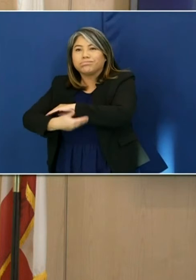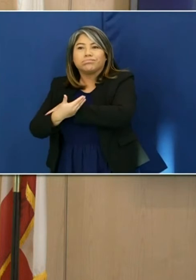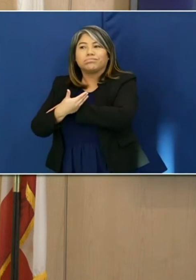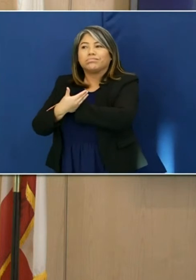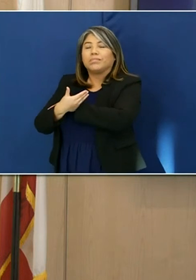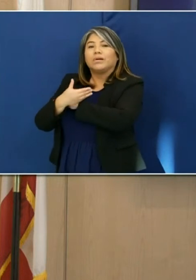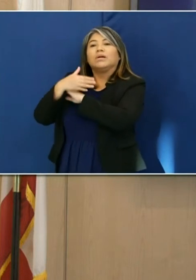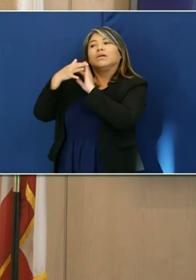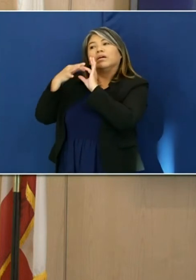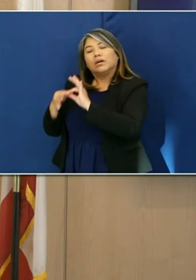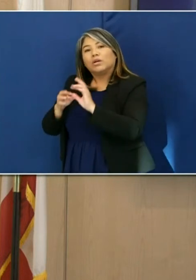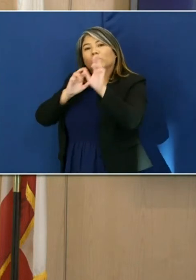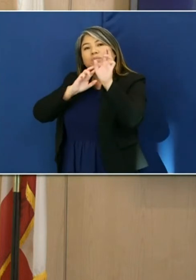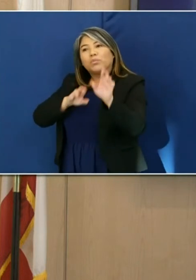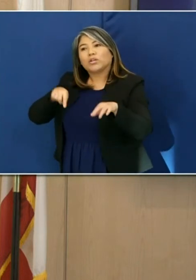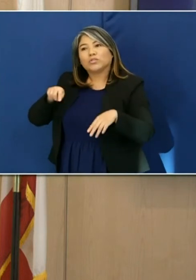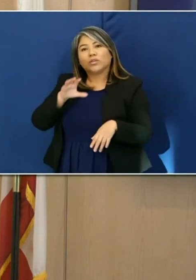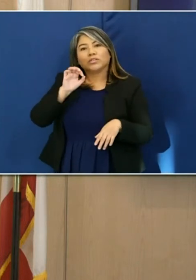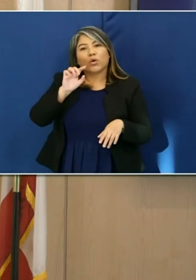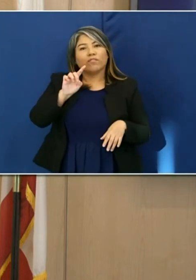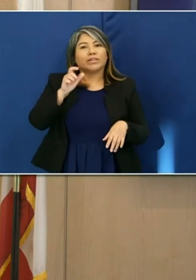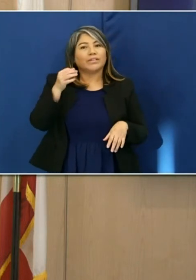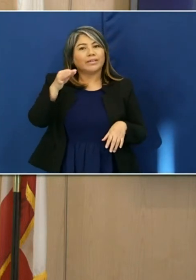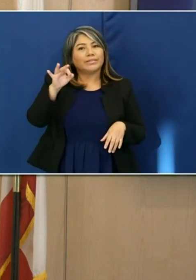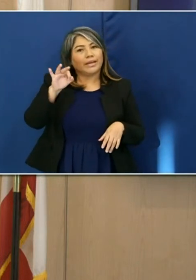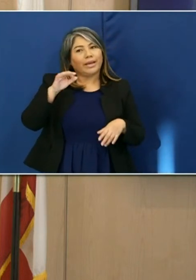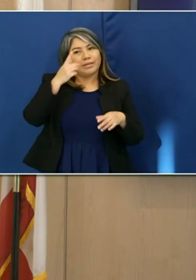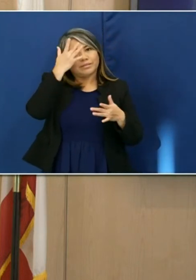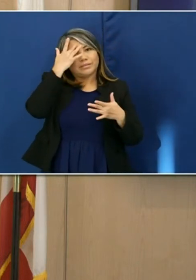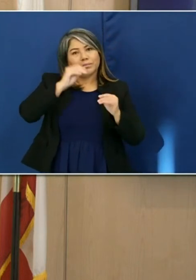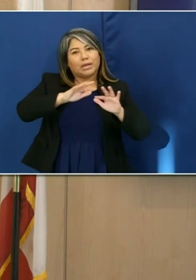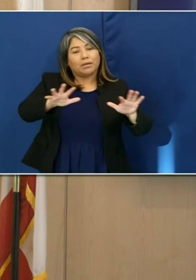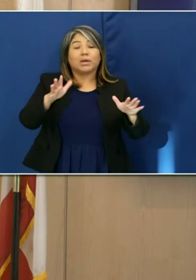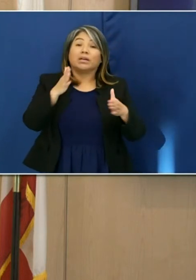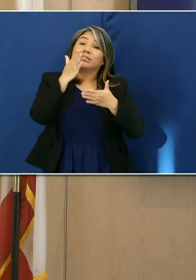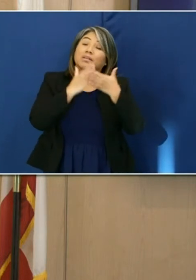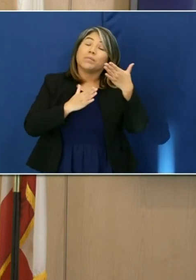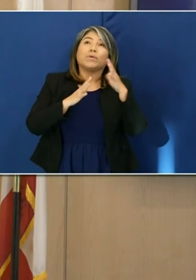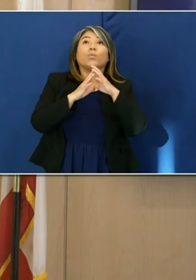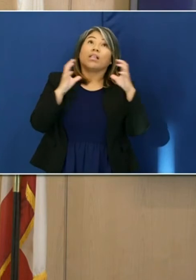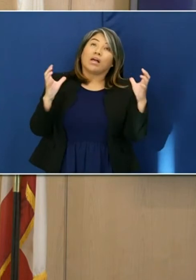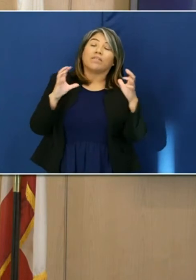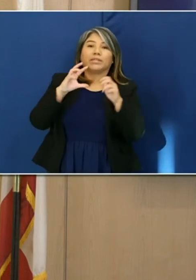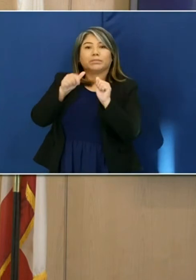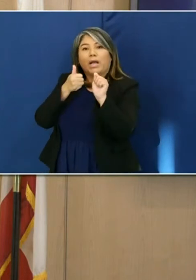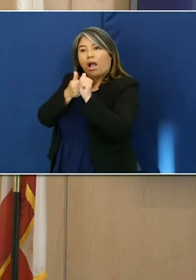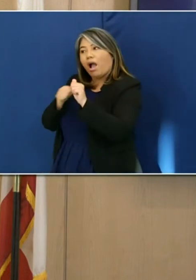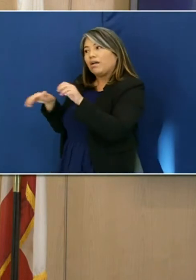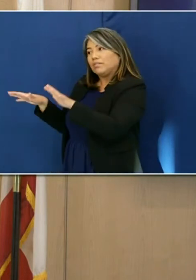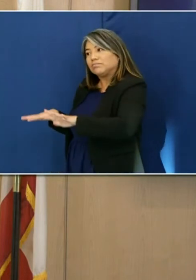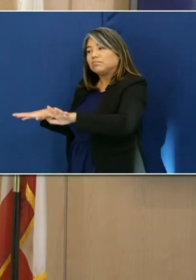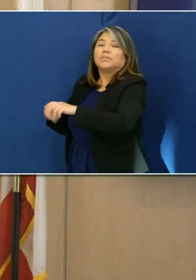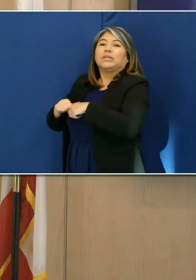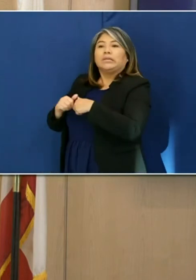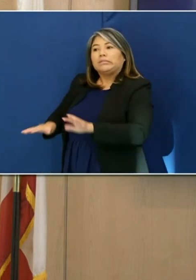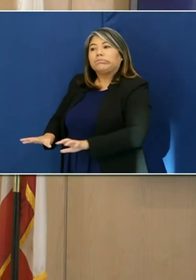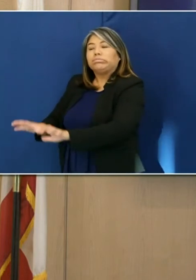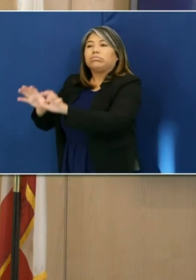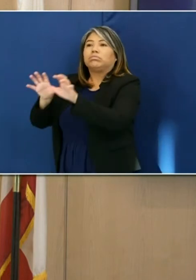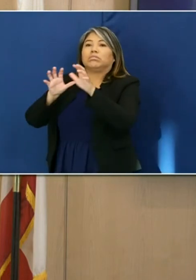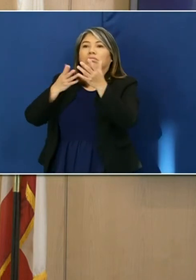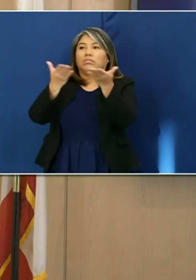to responding to this COVID-19 pandemic. And it's been, a lot of it's been behind the scenes, obviously putting on these